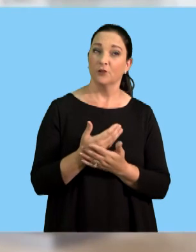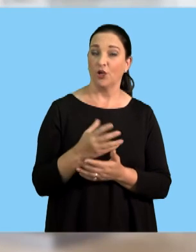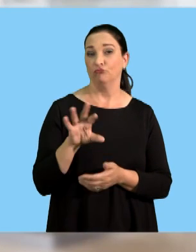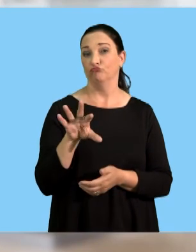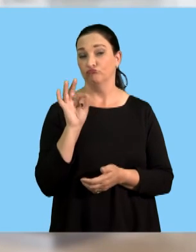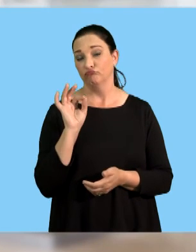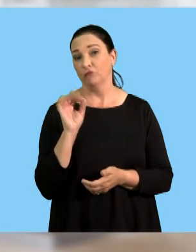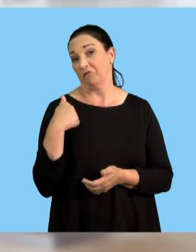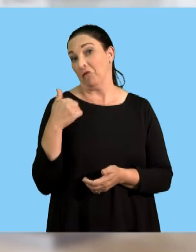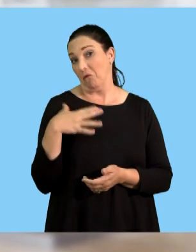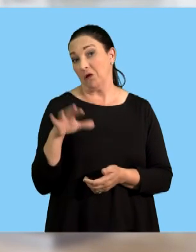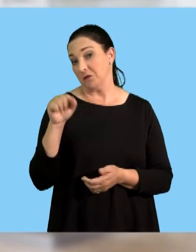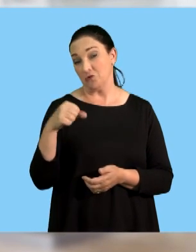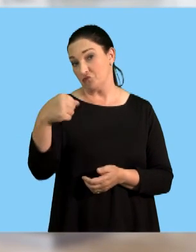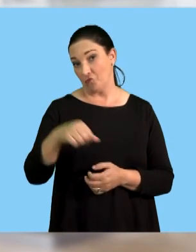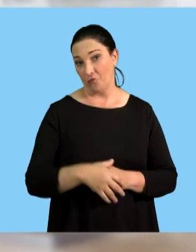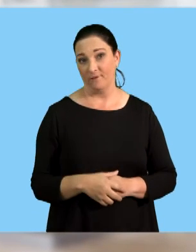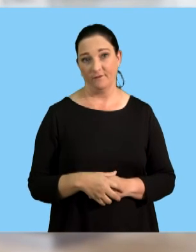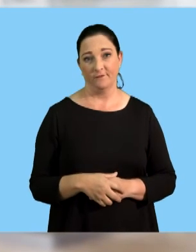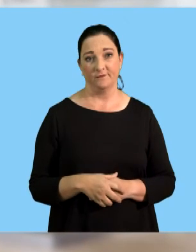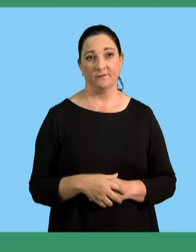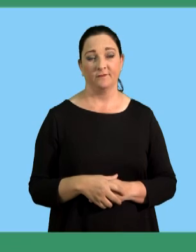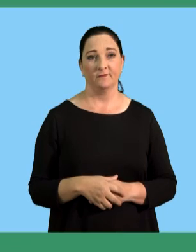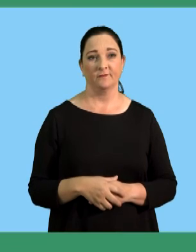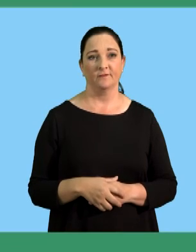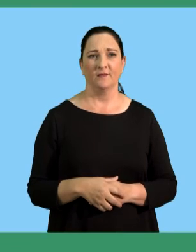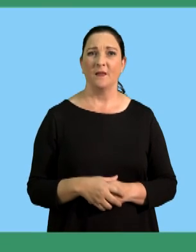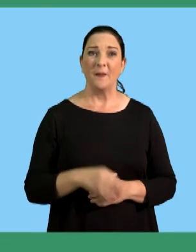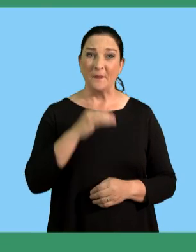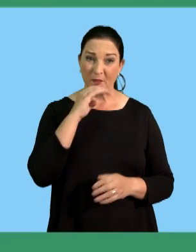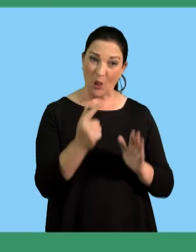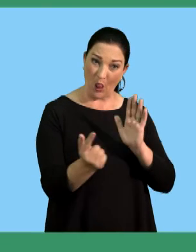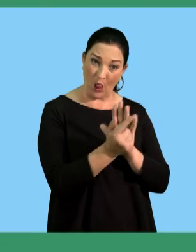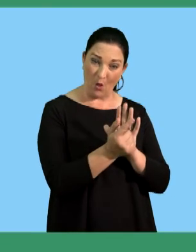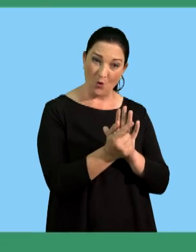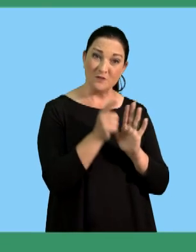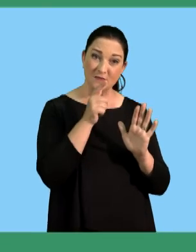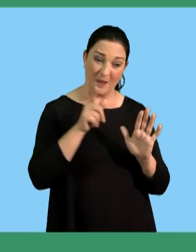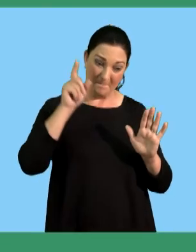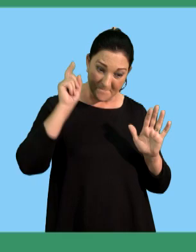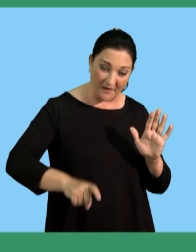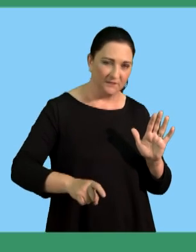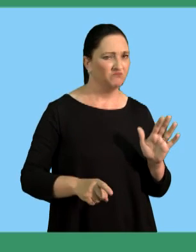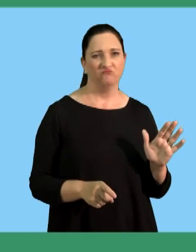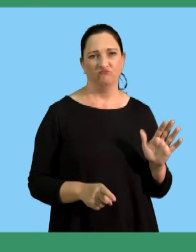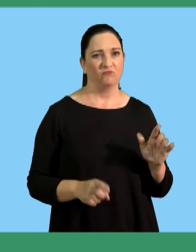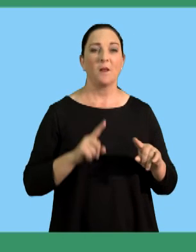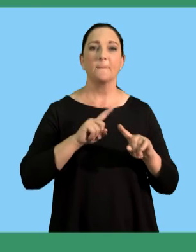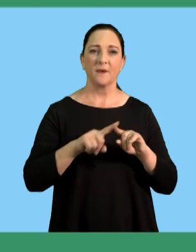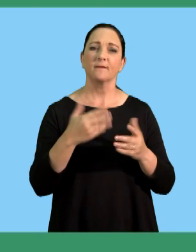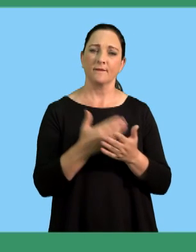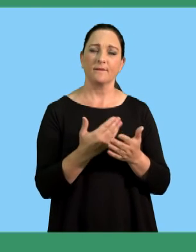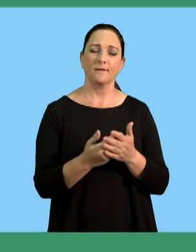comes to non-compulsory insurance. Then it is not required by law, but it can provide protection